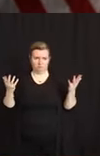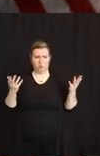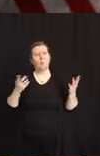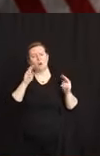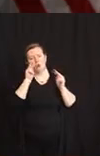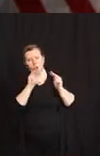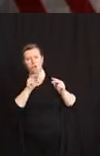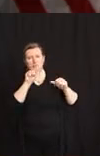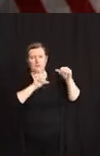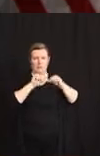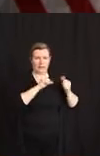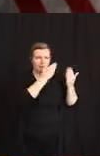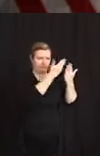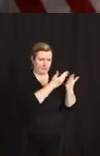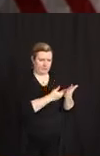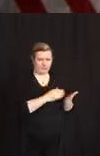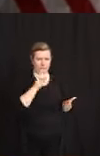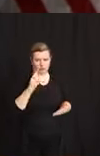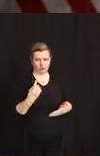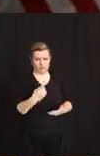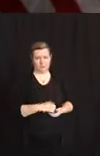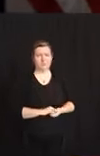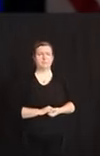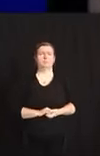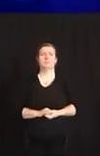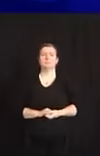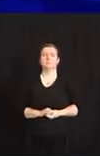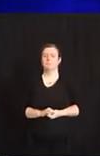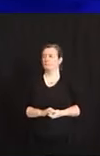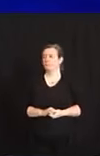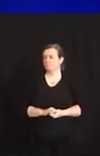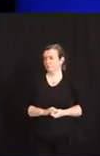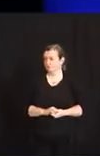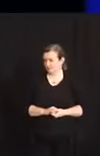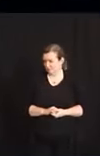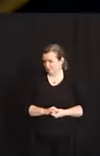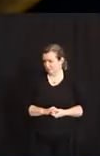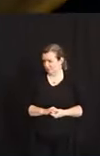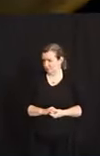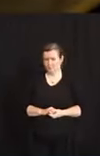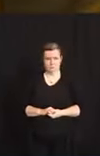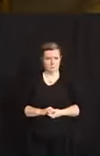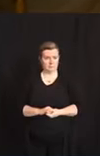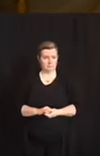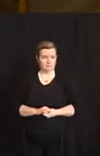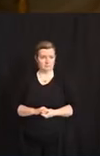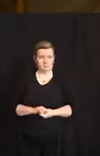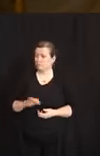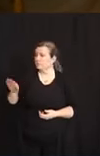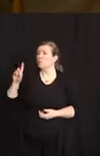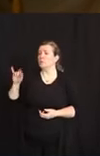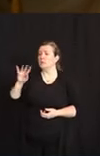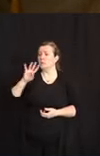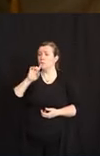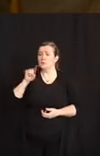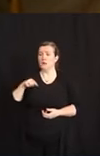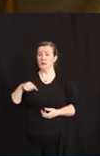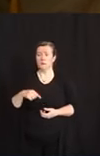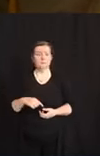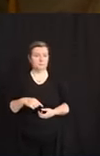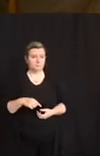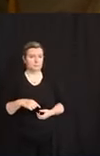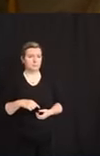Andover that I think we've largely hit it, right? Yeah, we're pretty much, the Attorney General is looking into it, as you know. And